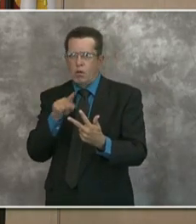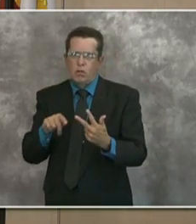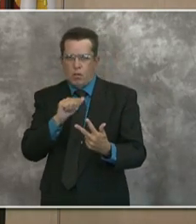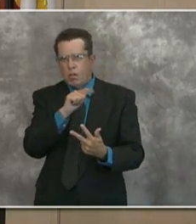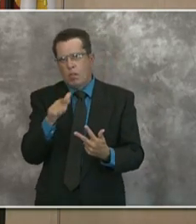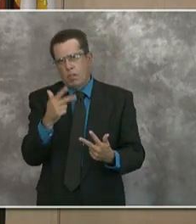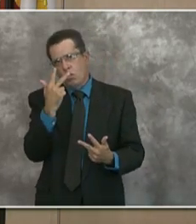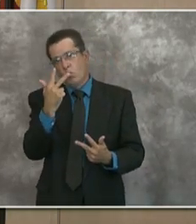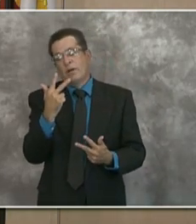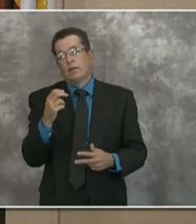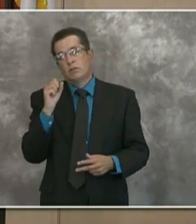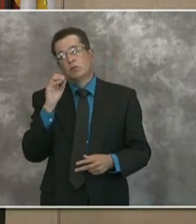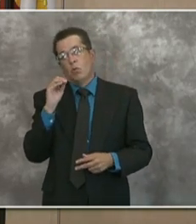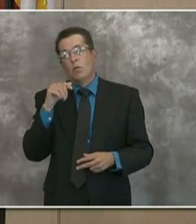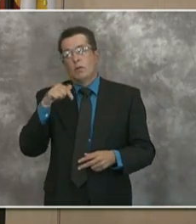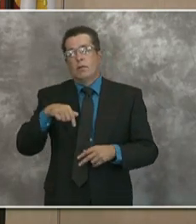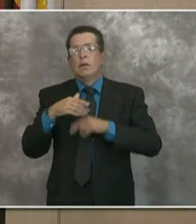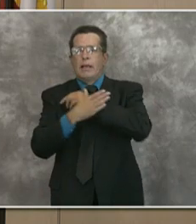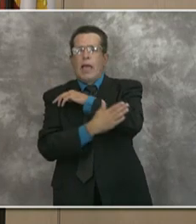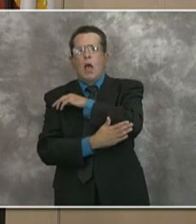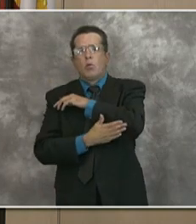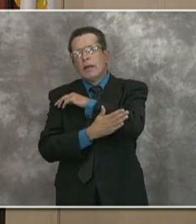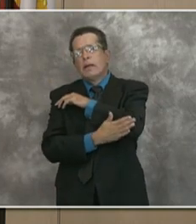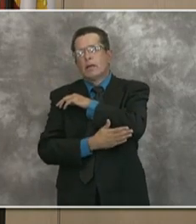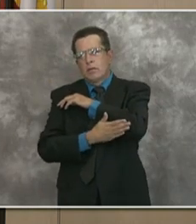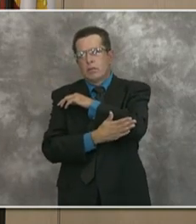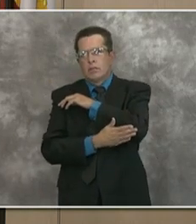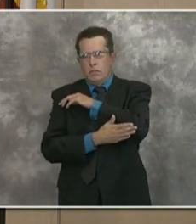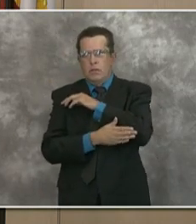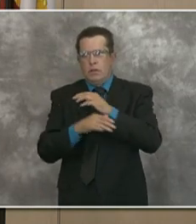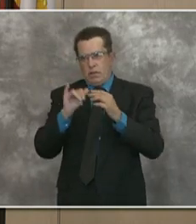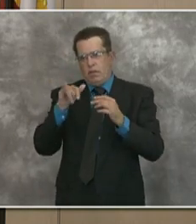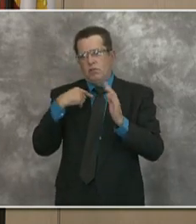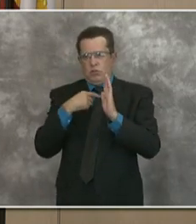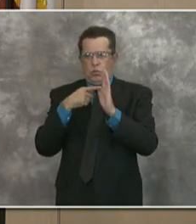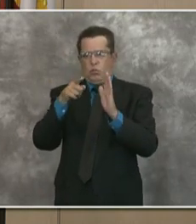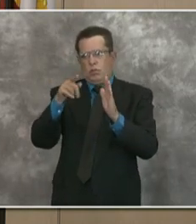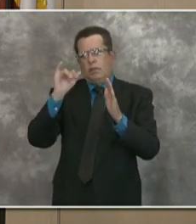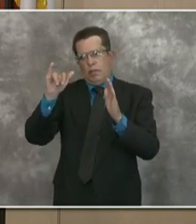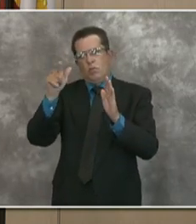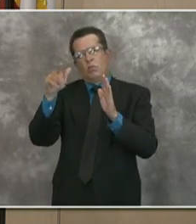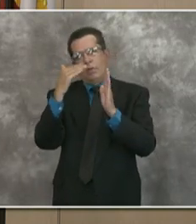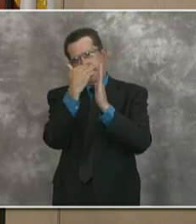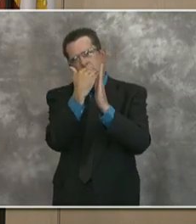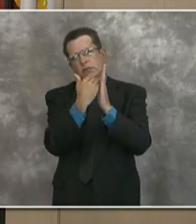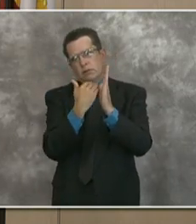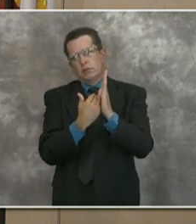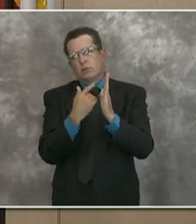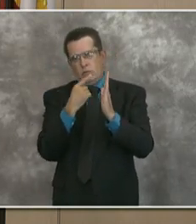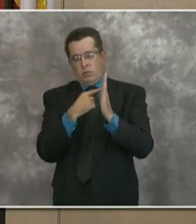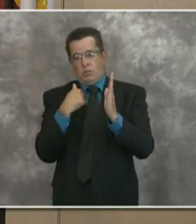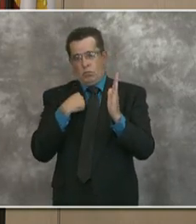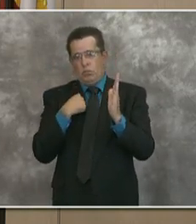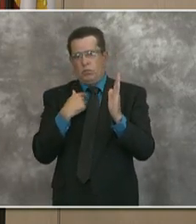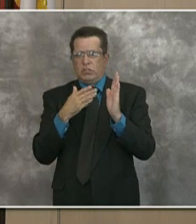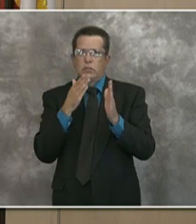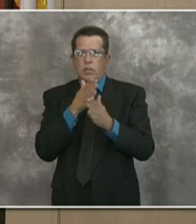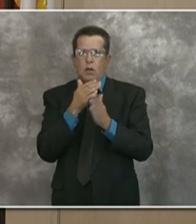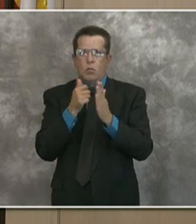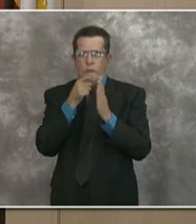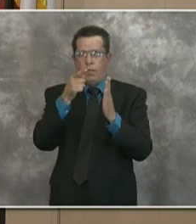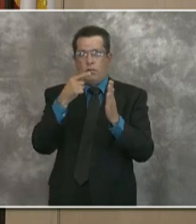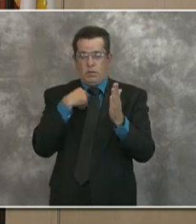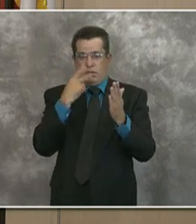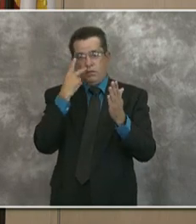So the counties, as I've shown you the county's triggers and share with you, we are happy that all